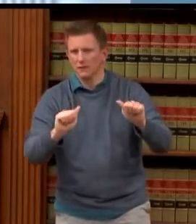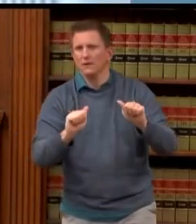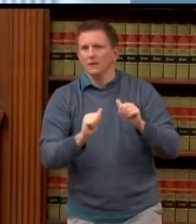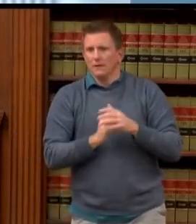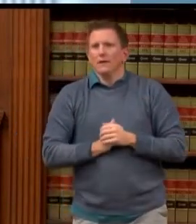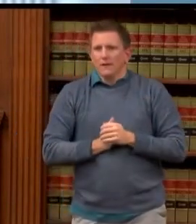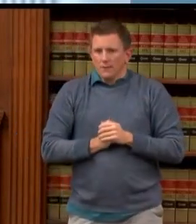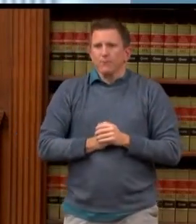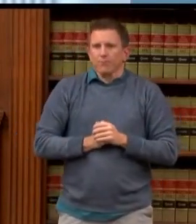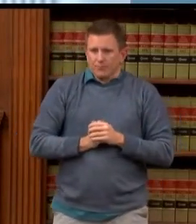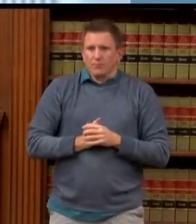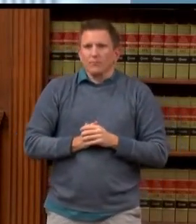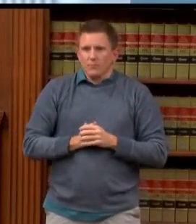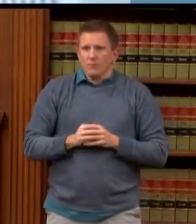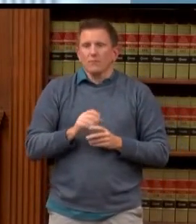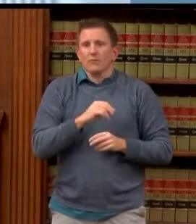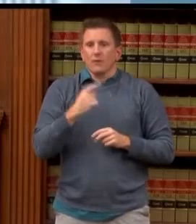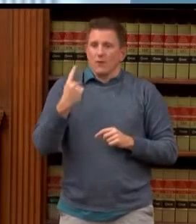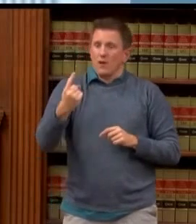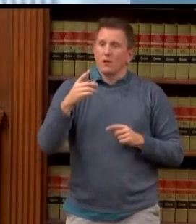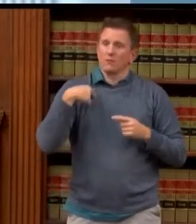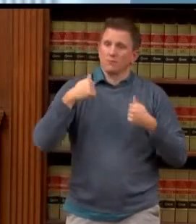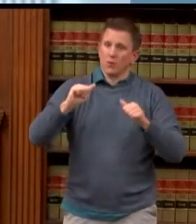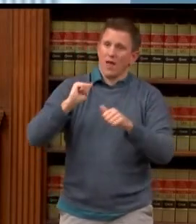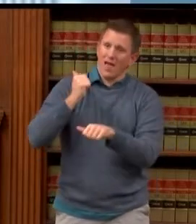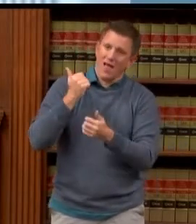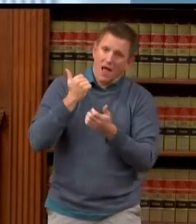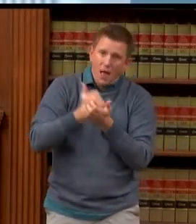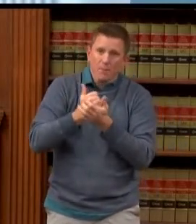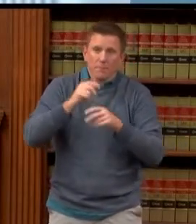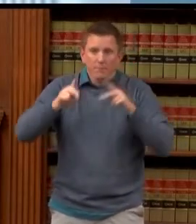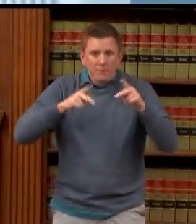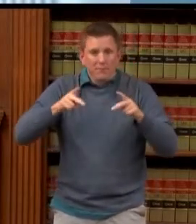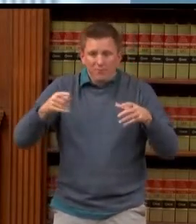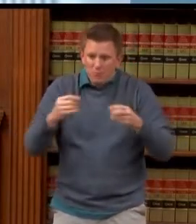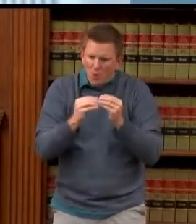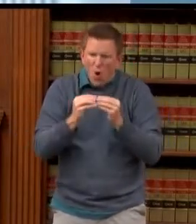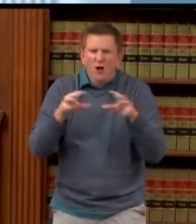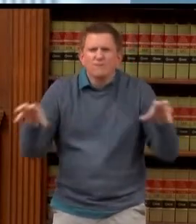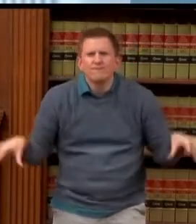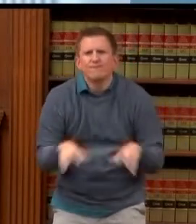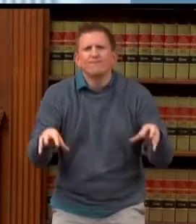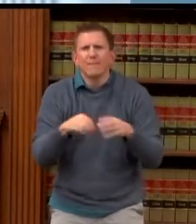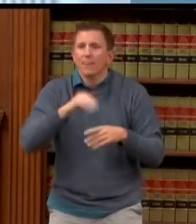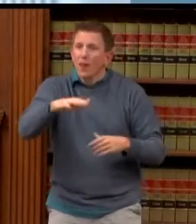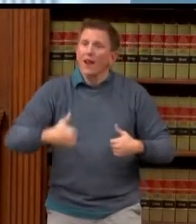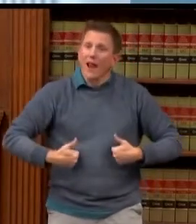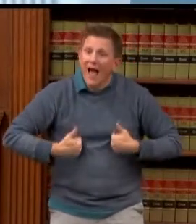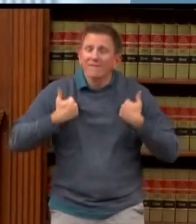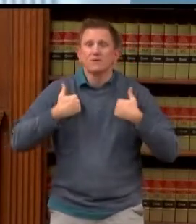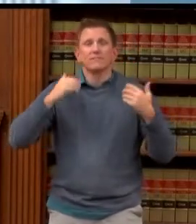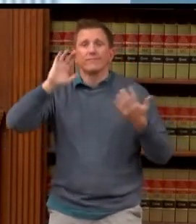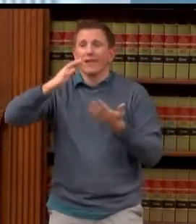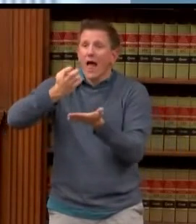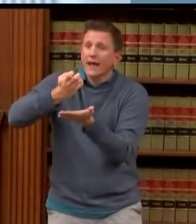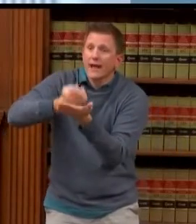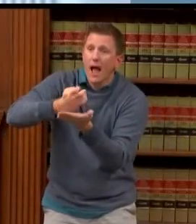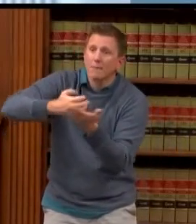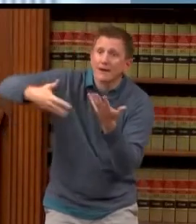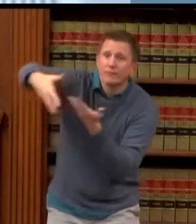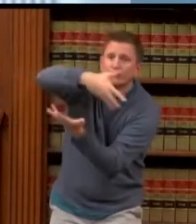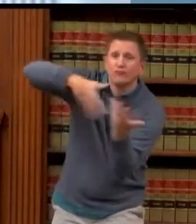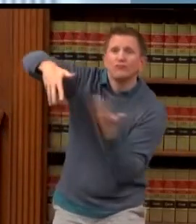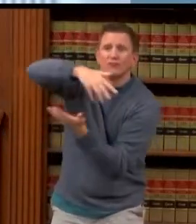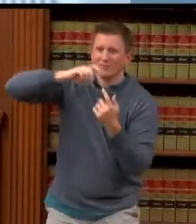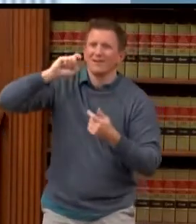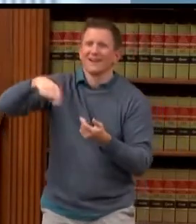remain active in their life, to keep the economy moving forward. For example, I talked about restaurants closing at 10, but